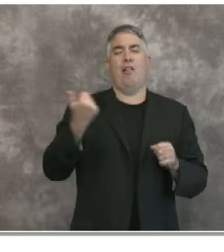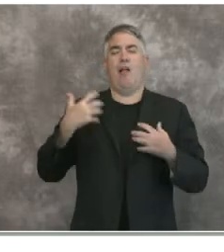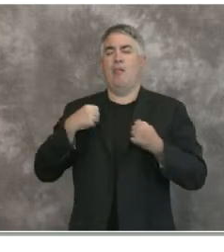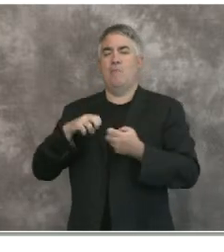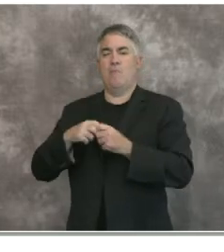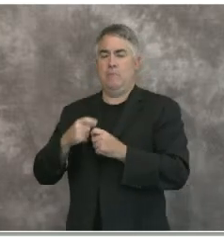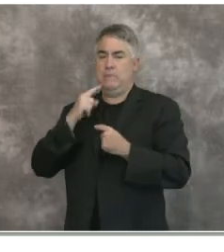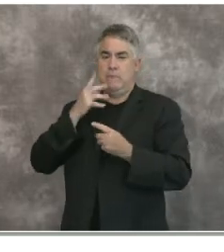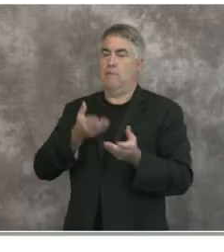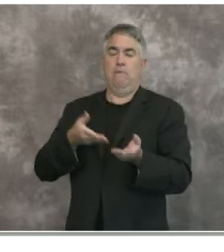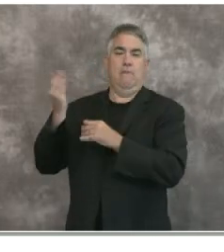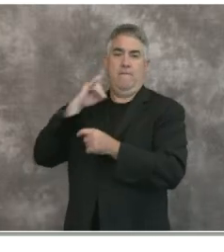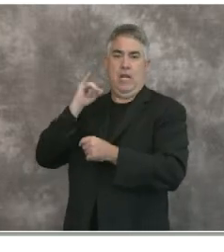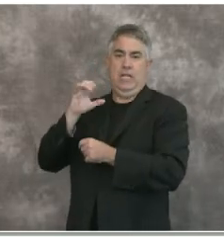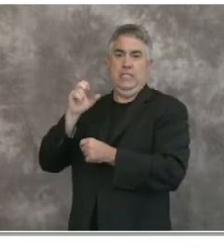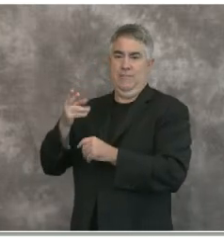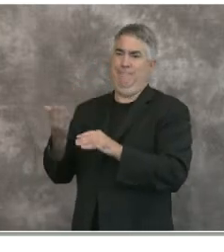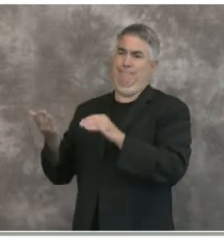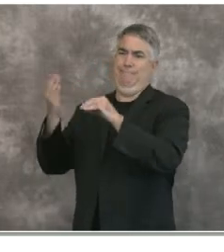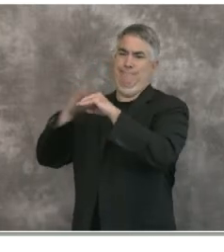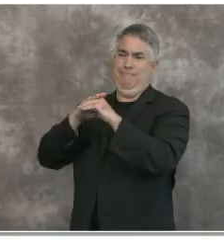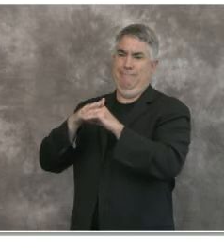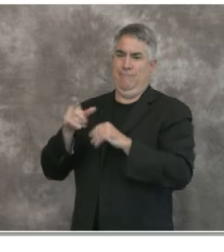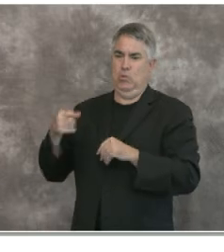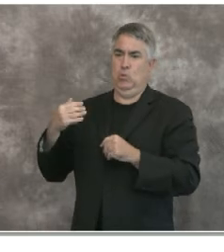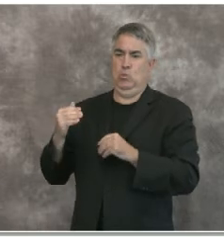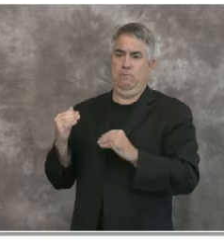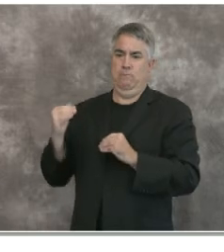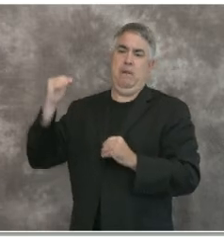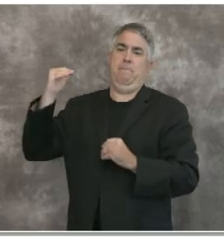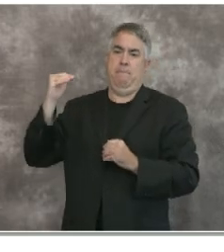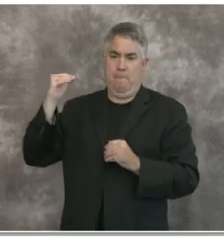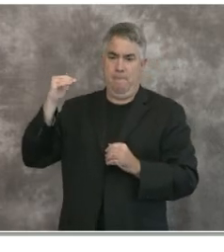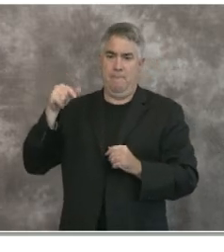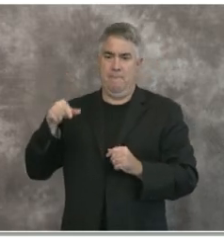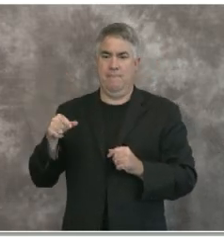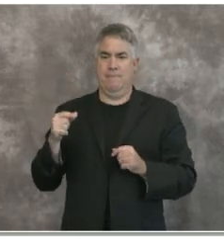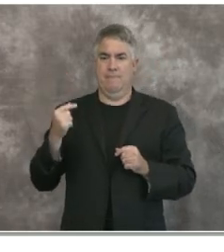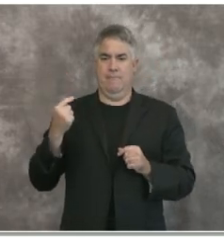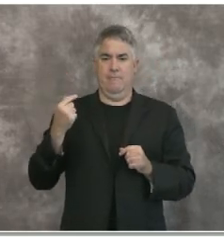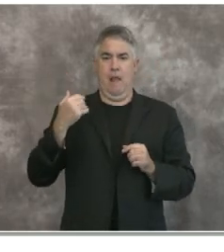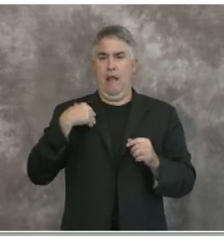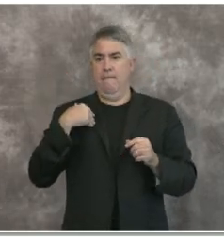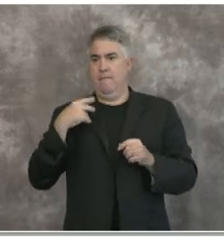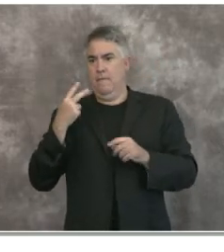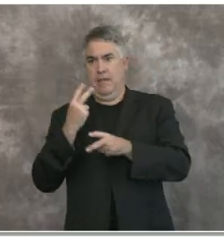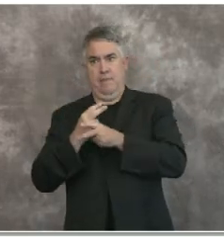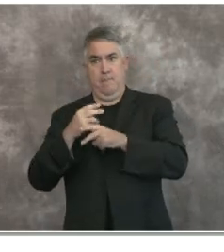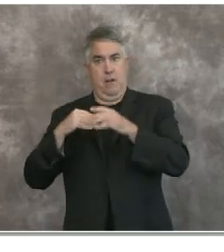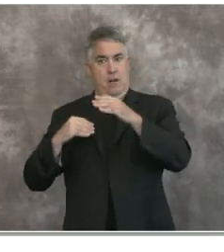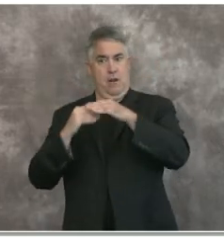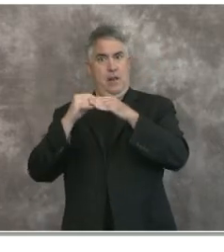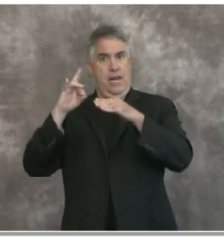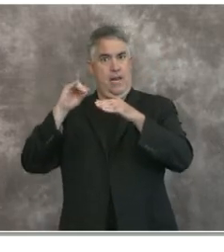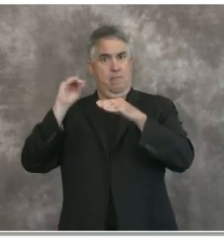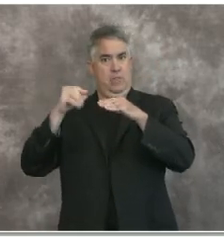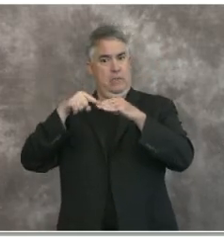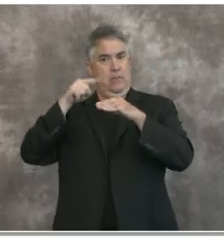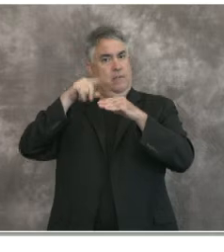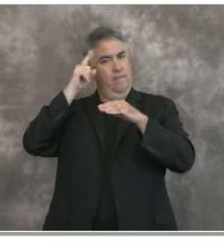bit to 71%. Again, one of our triggers is 80%. There are some day-to-day fluctuations you see here. You can see